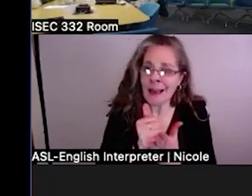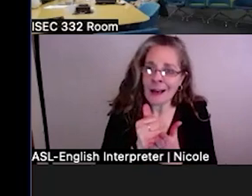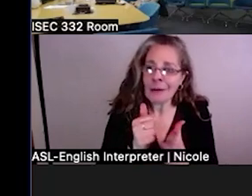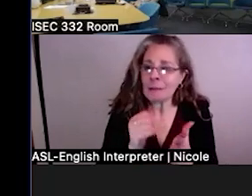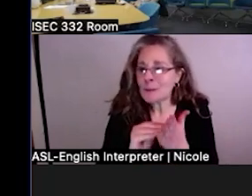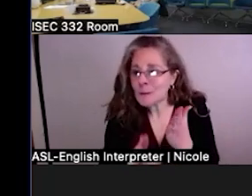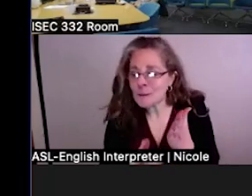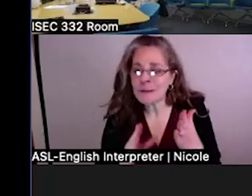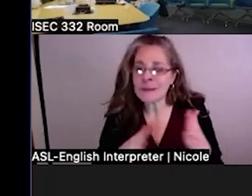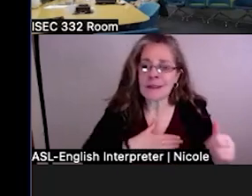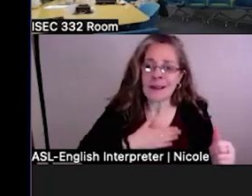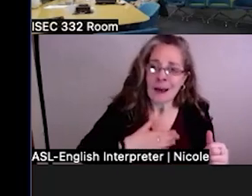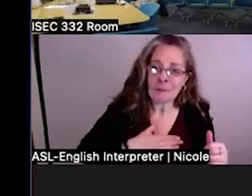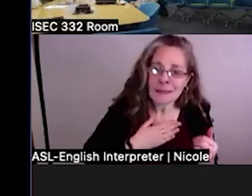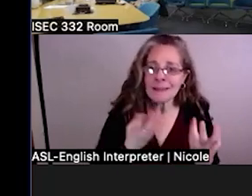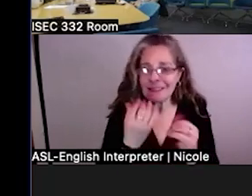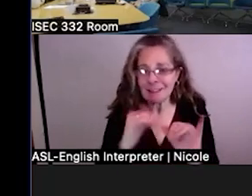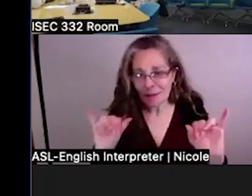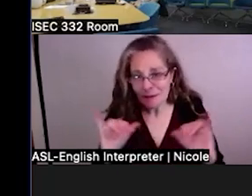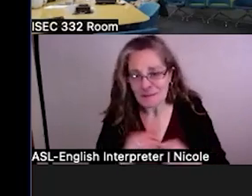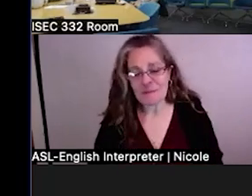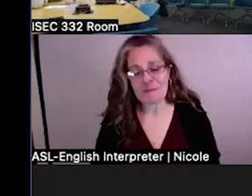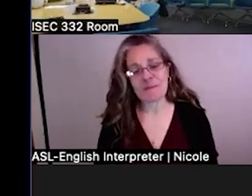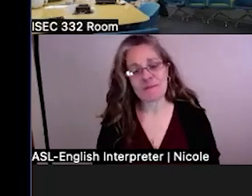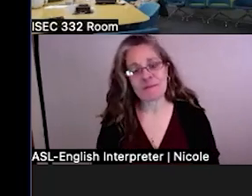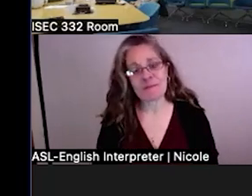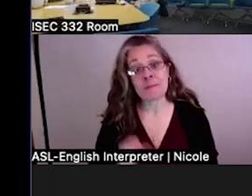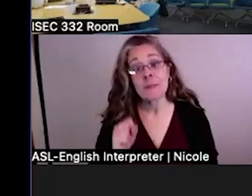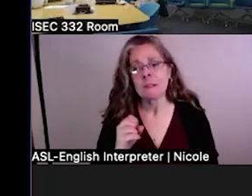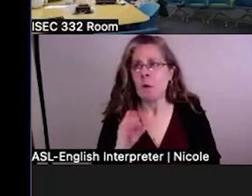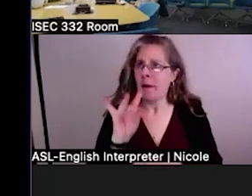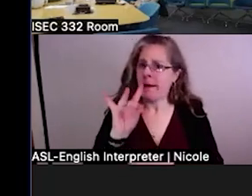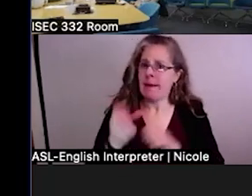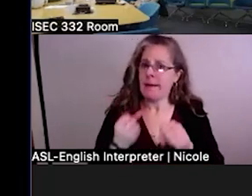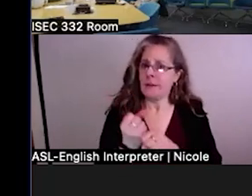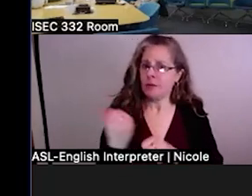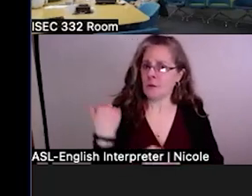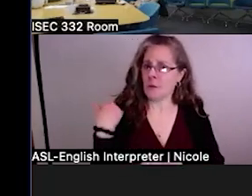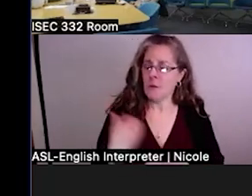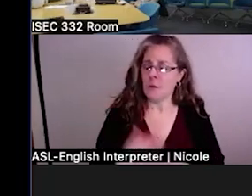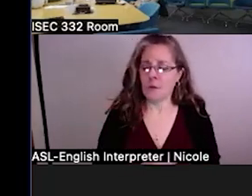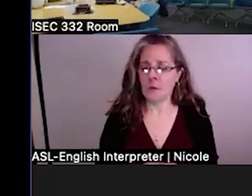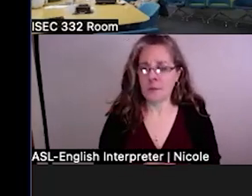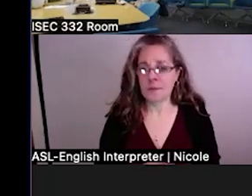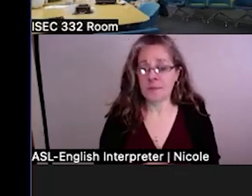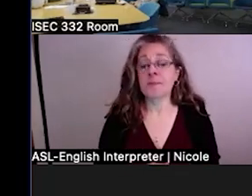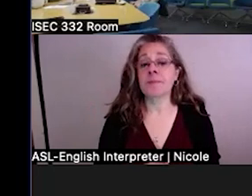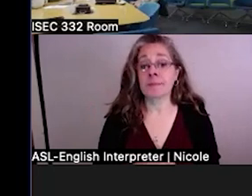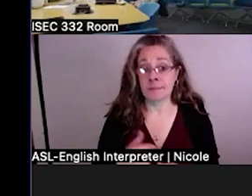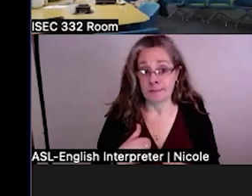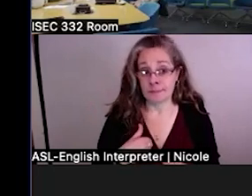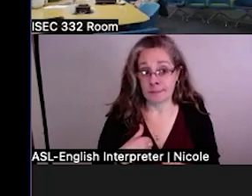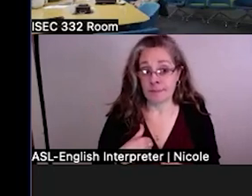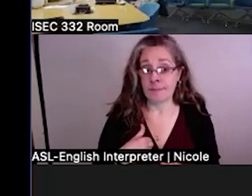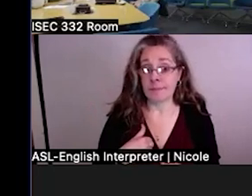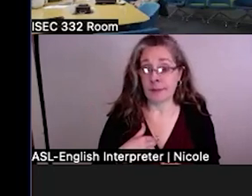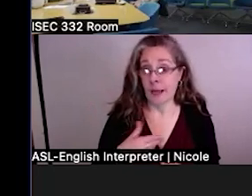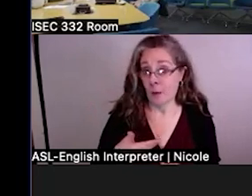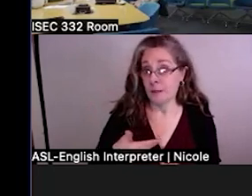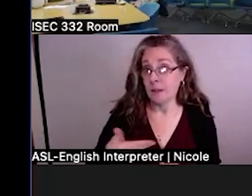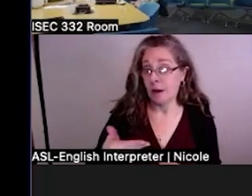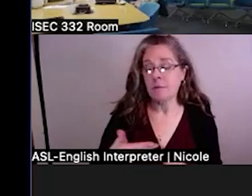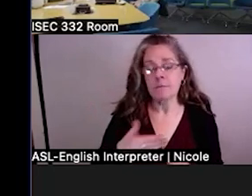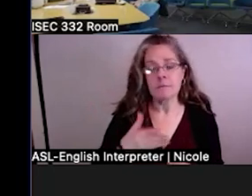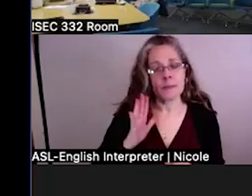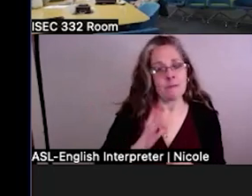independent. And so about, 8 years ago, I was hired from my private practice